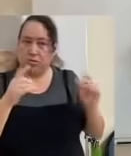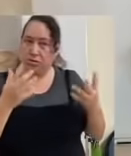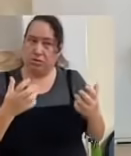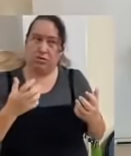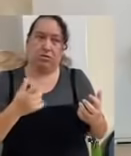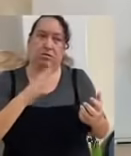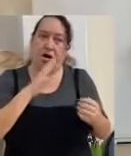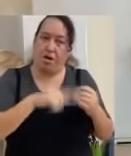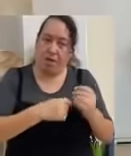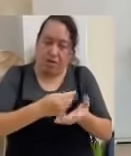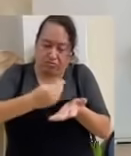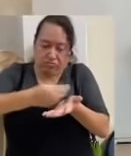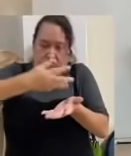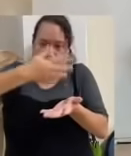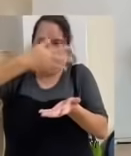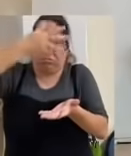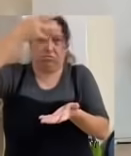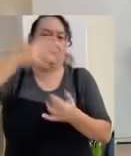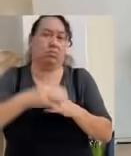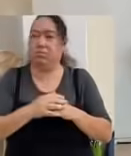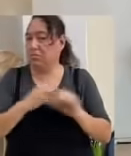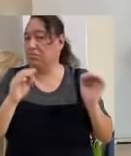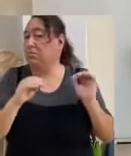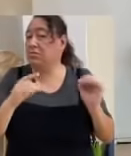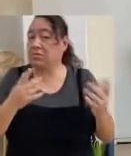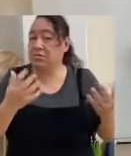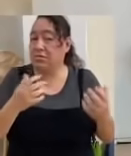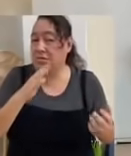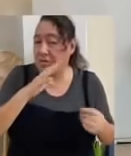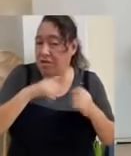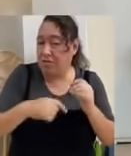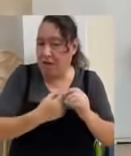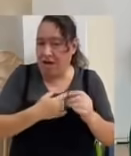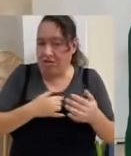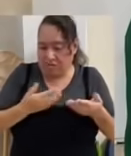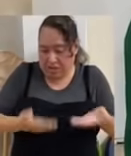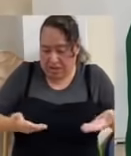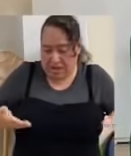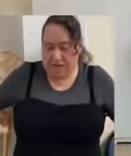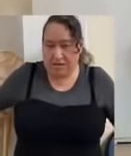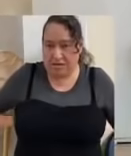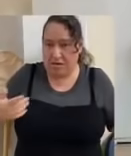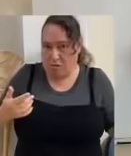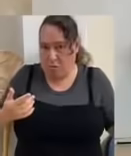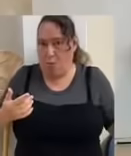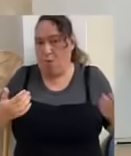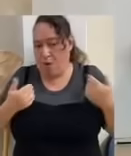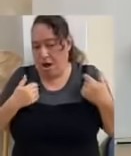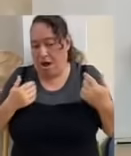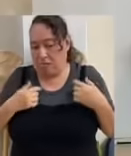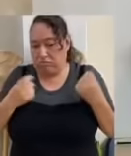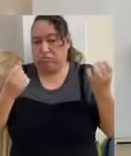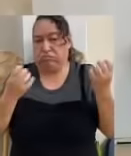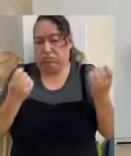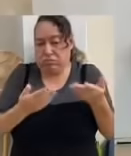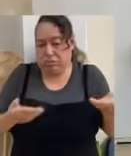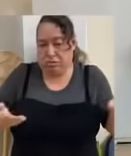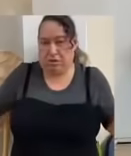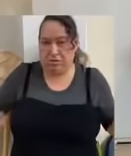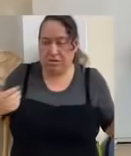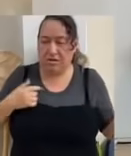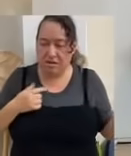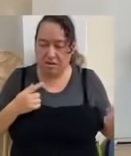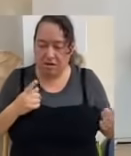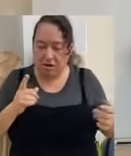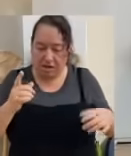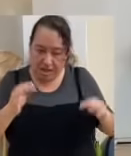riches. Nobody wants to talk about goods, about the riches. Because when somebody touches my